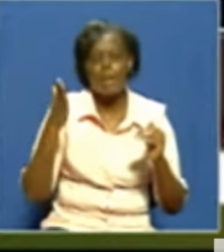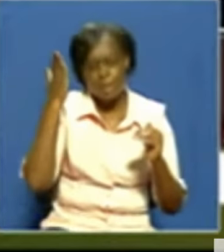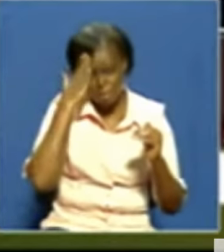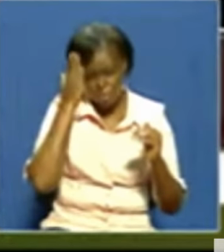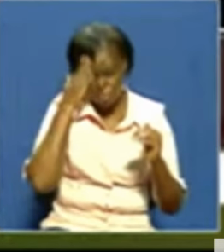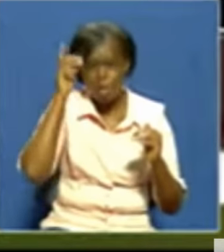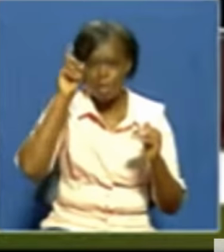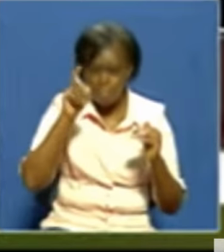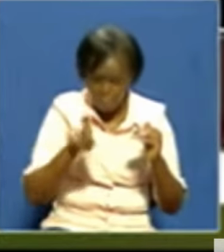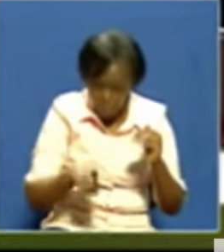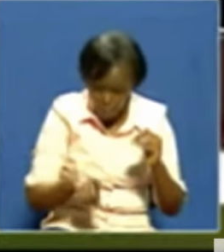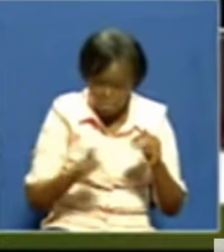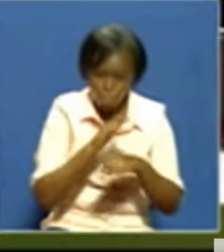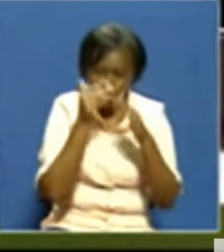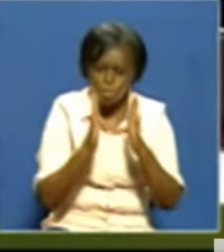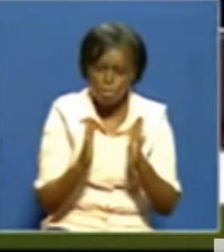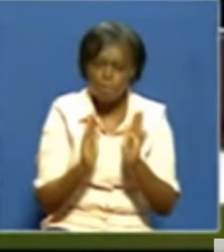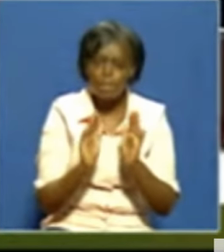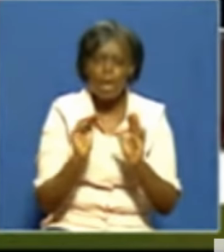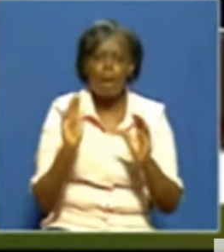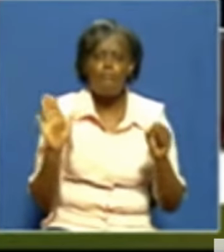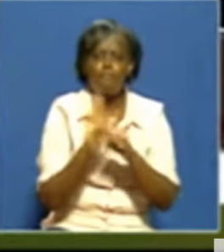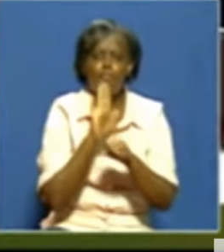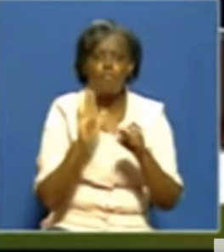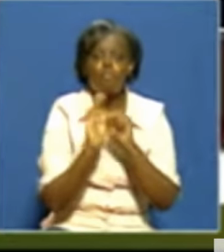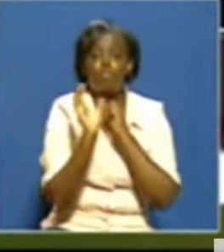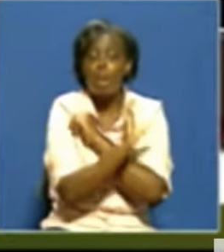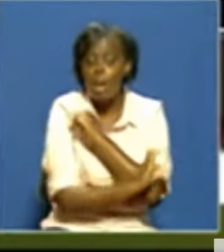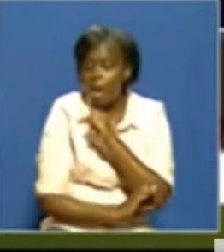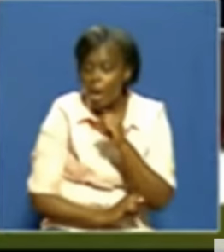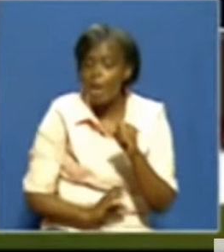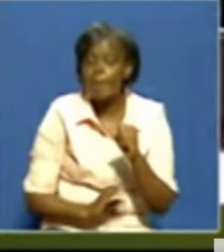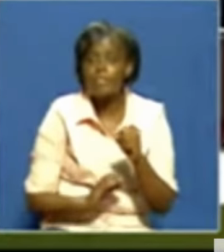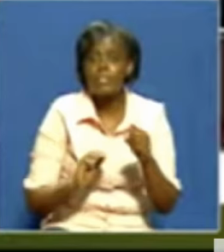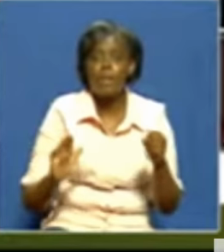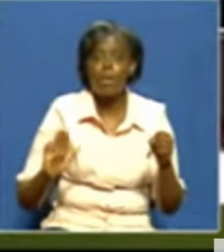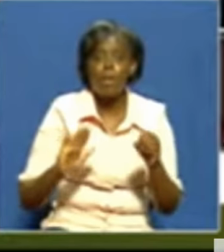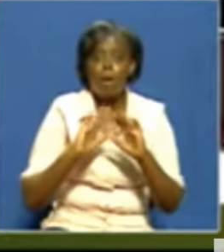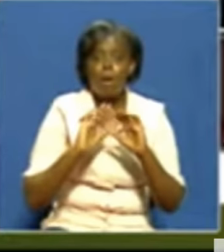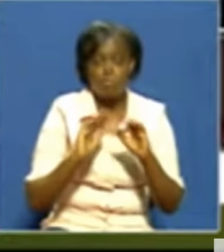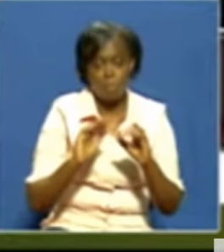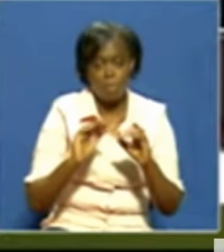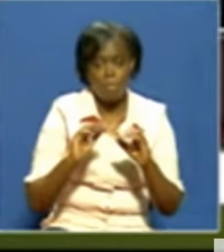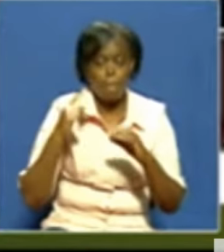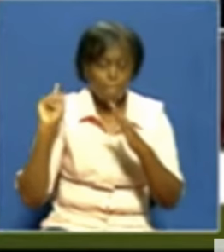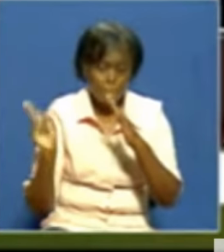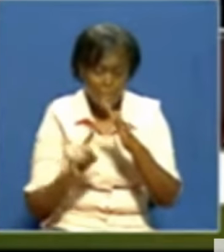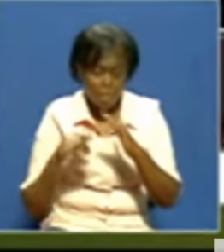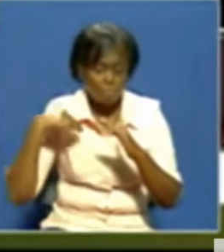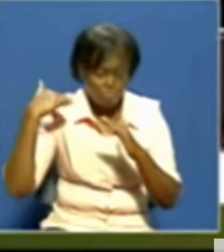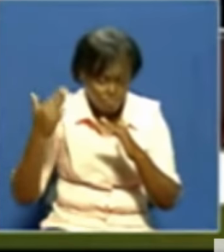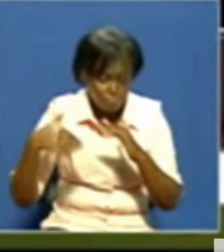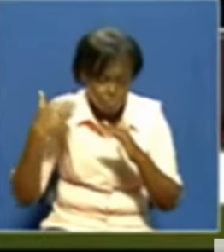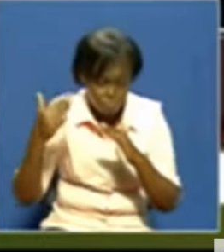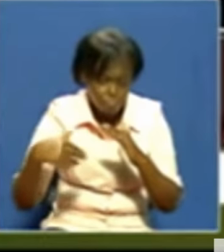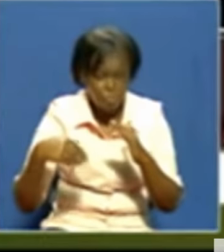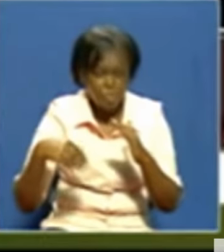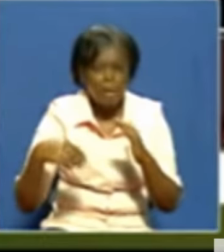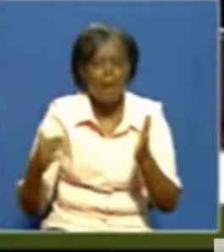the artists all over the country, and therefore the ministry should endeavor to look through the list